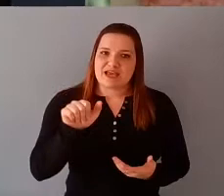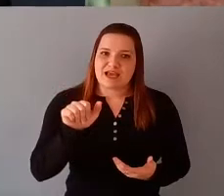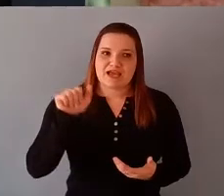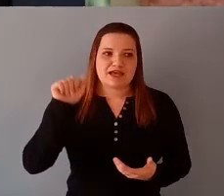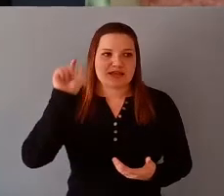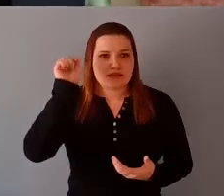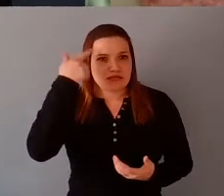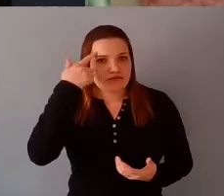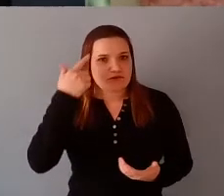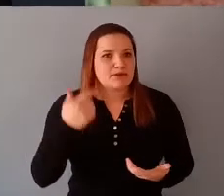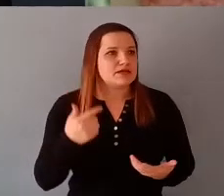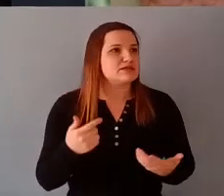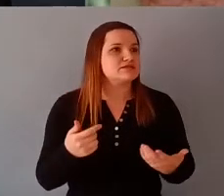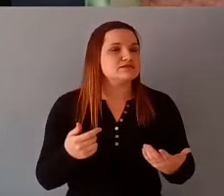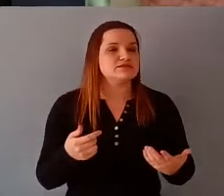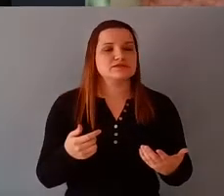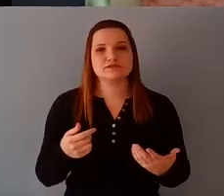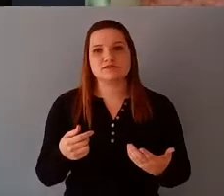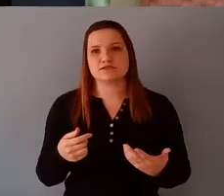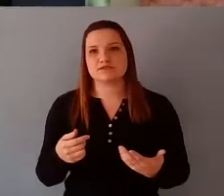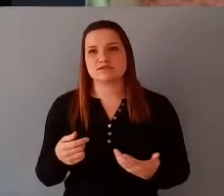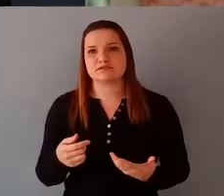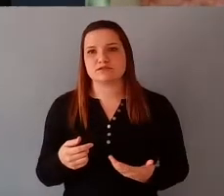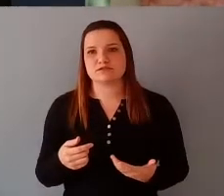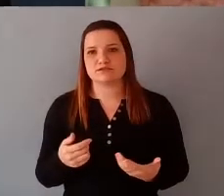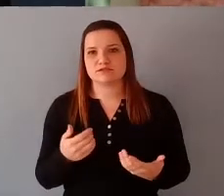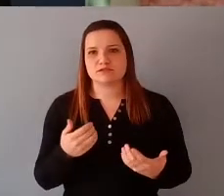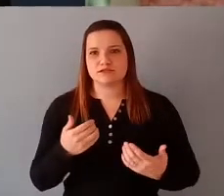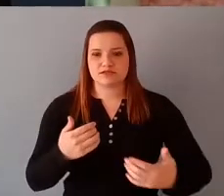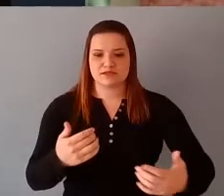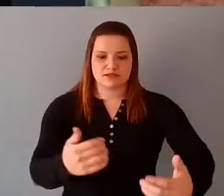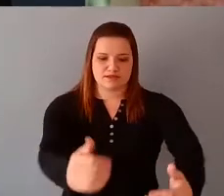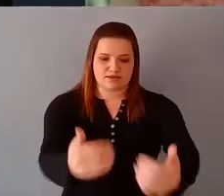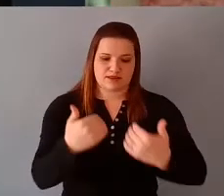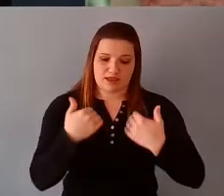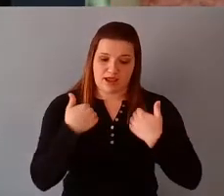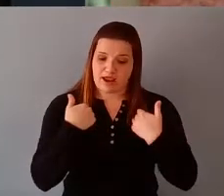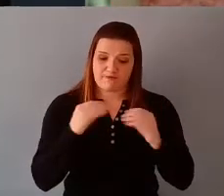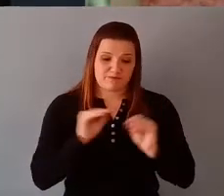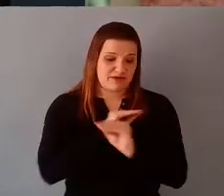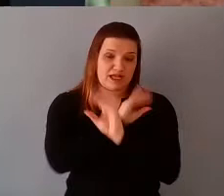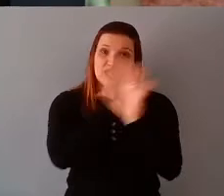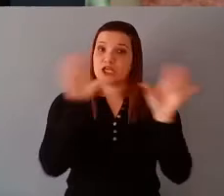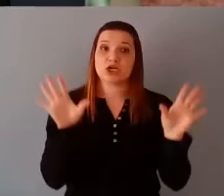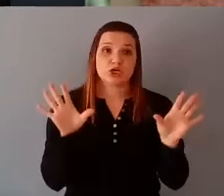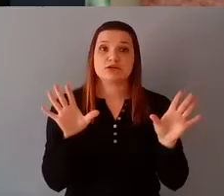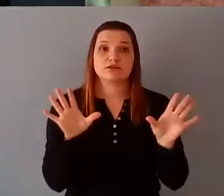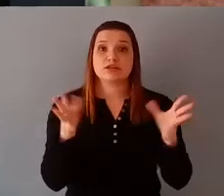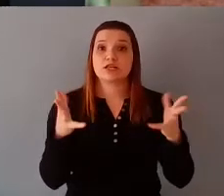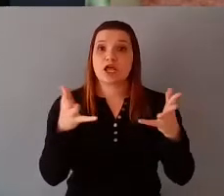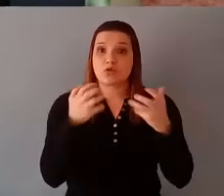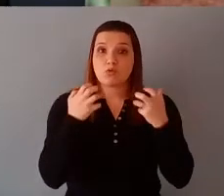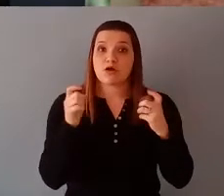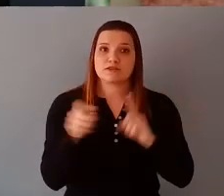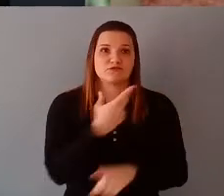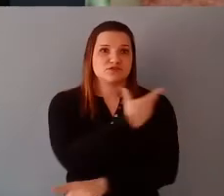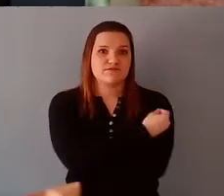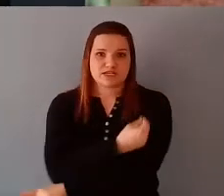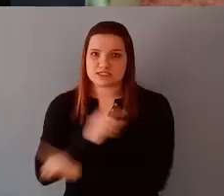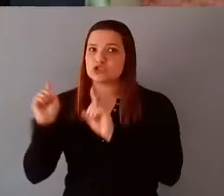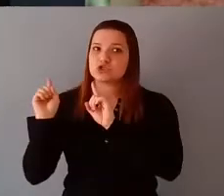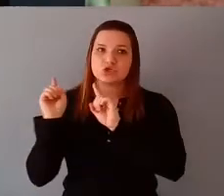government, has been very clear that they want the initial vaccines to